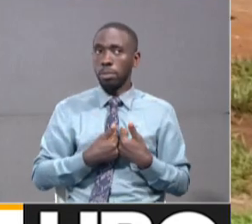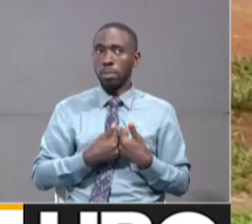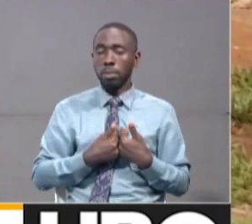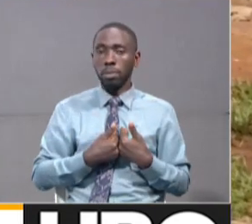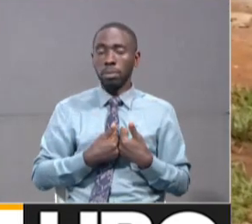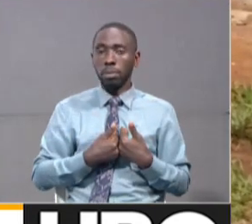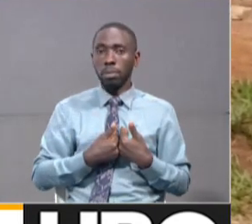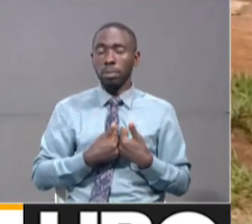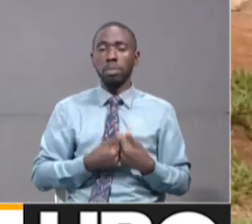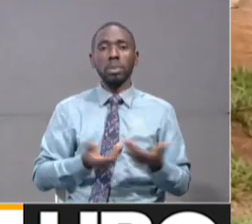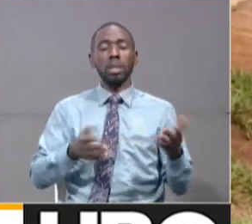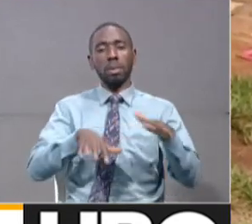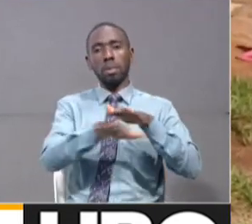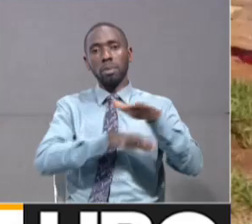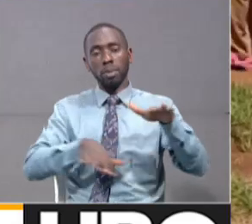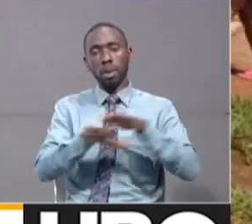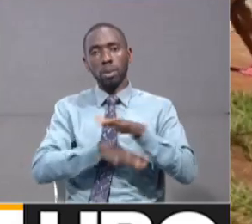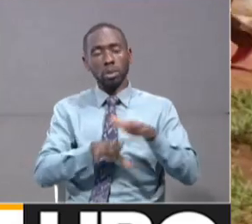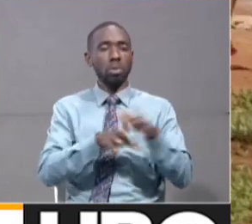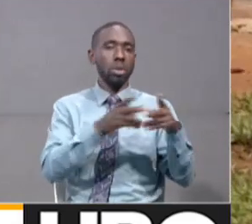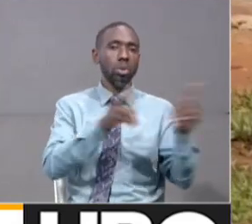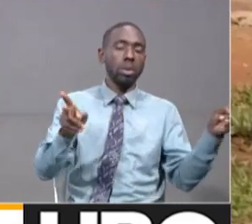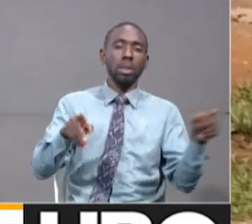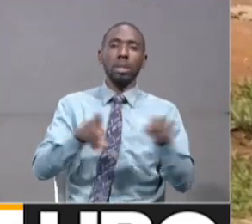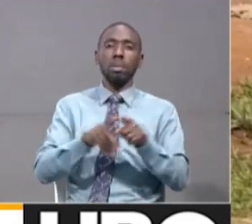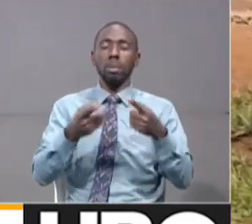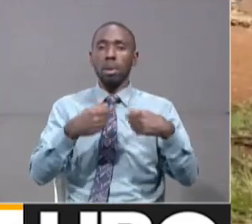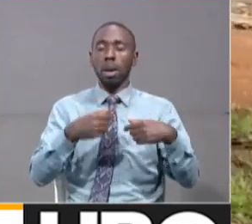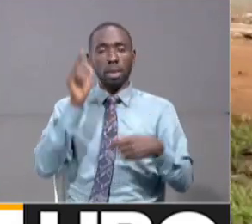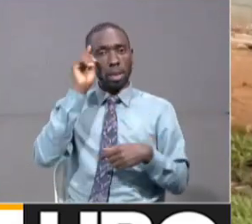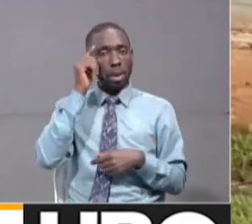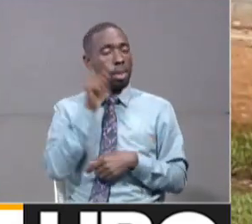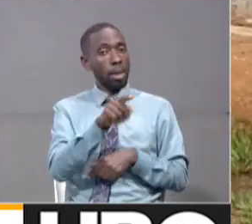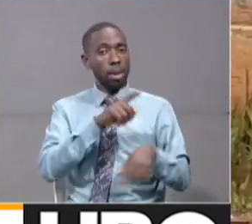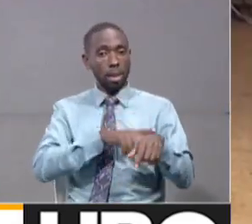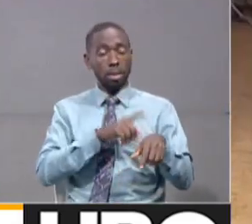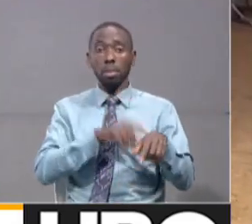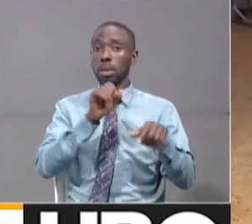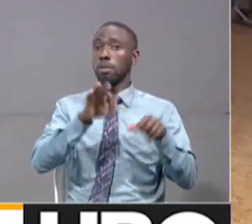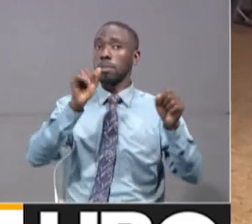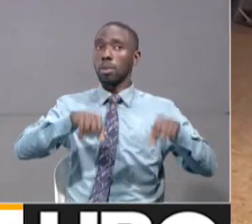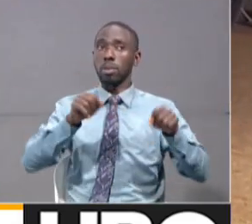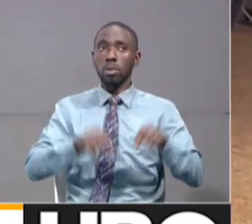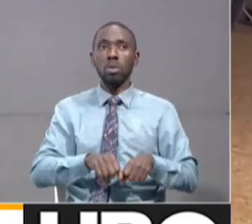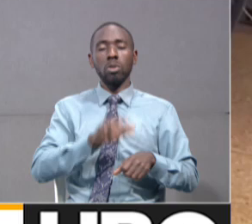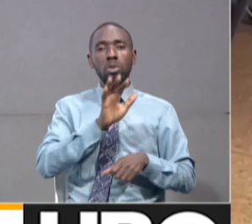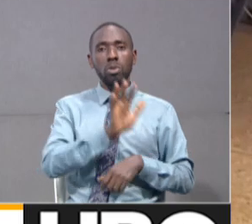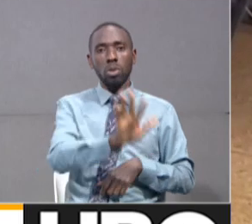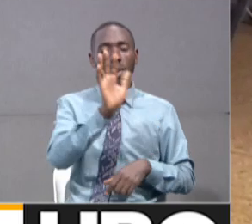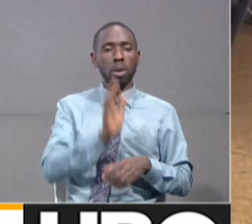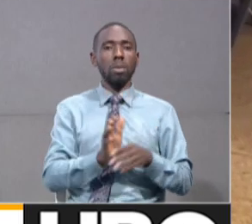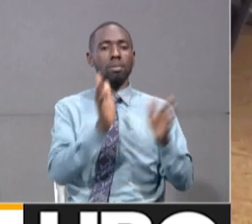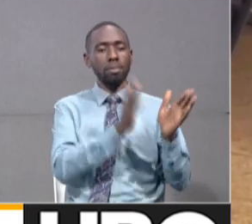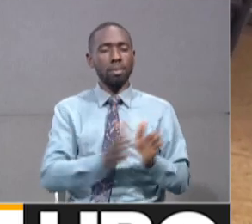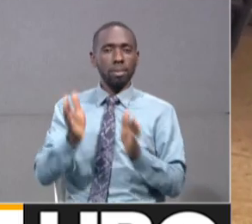project commission, and maybe at that time, if it is possible, you organize a match,